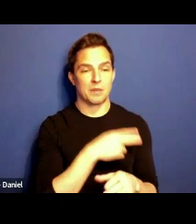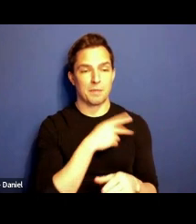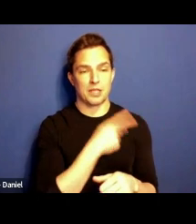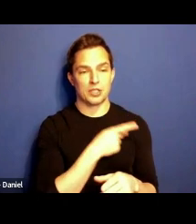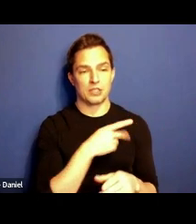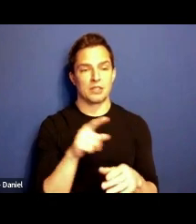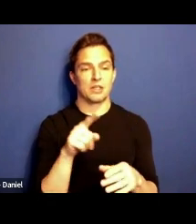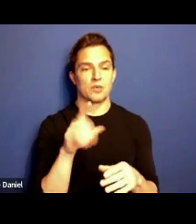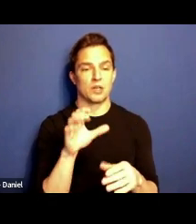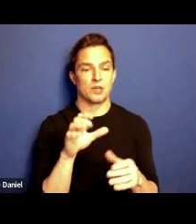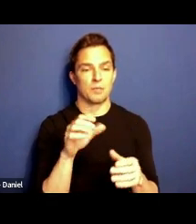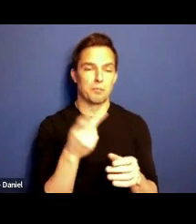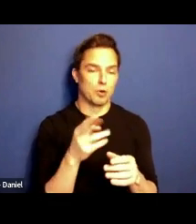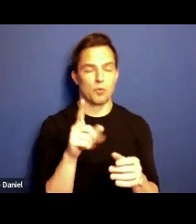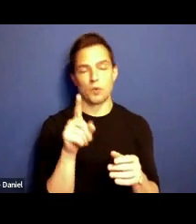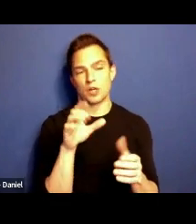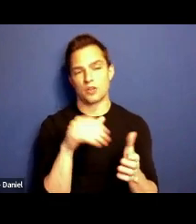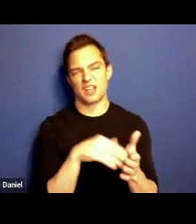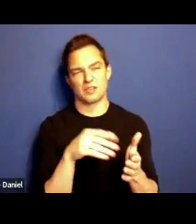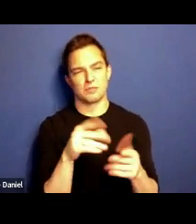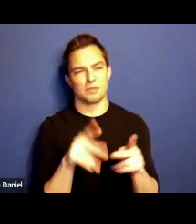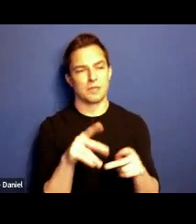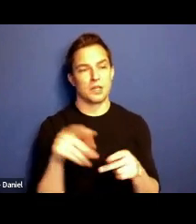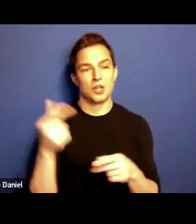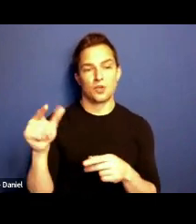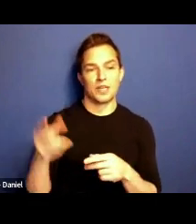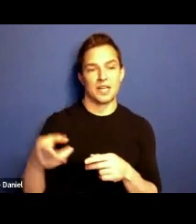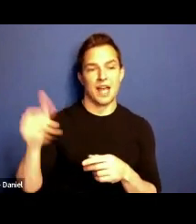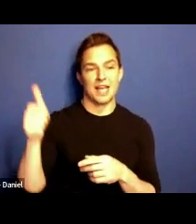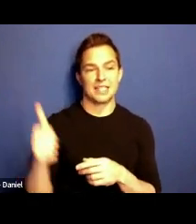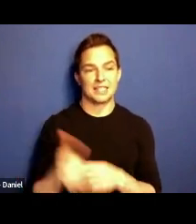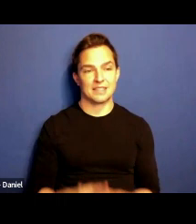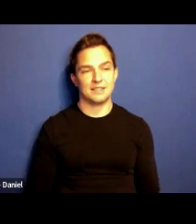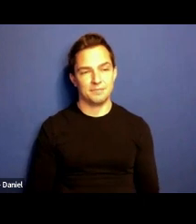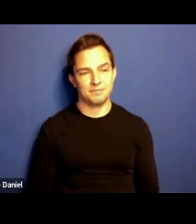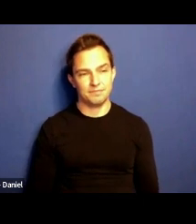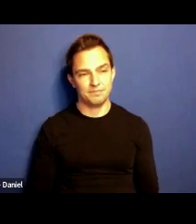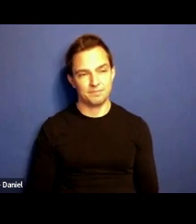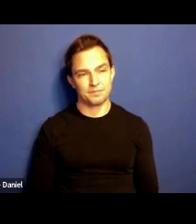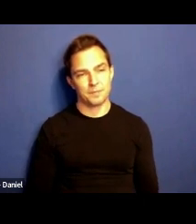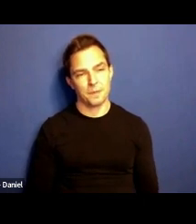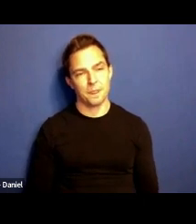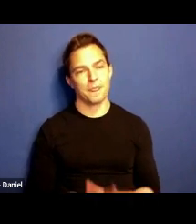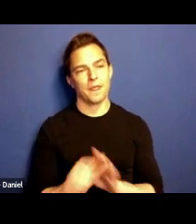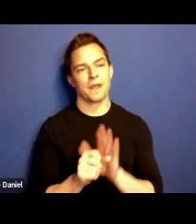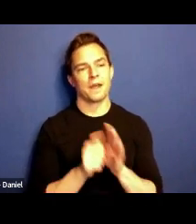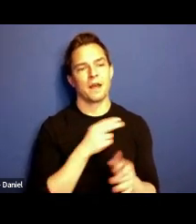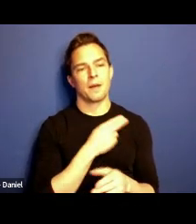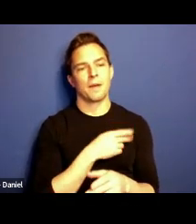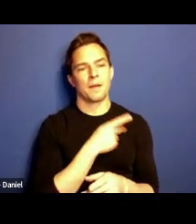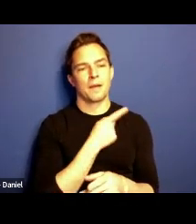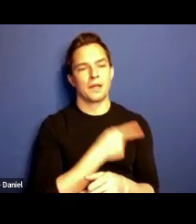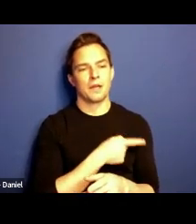100,000 population. The green have the highest number of state hospital patients per